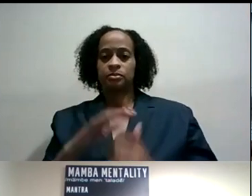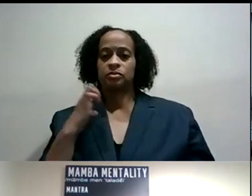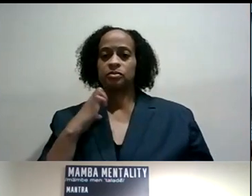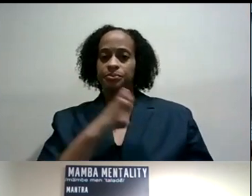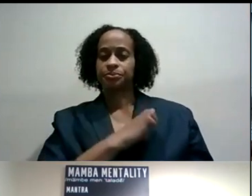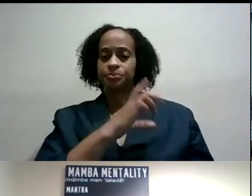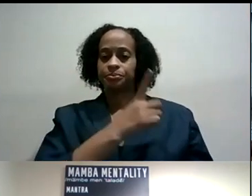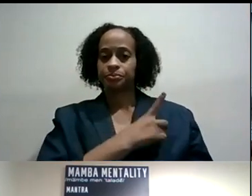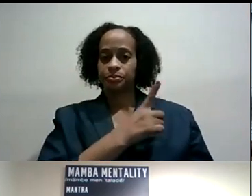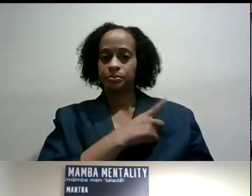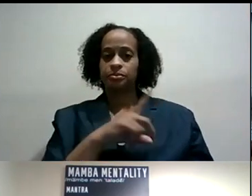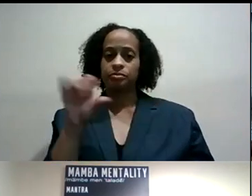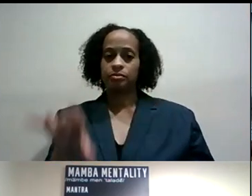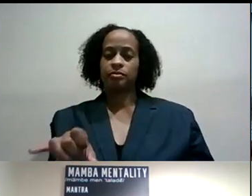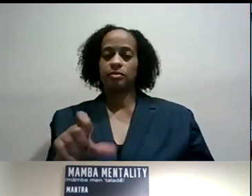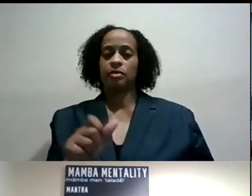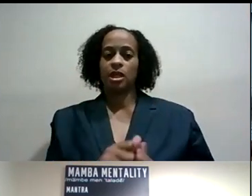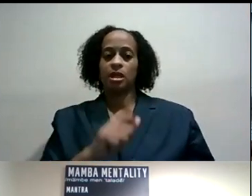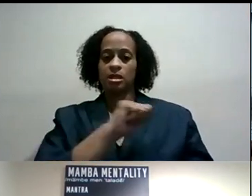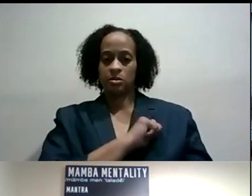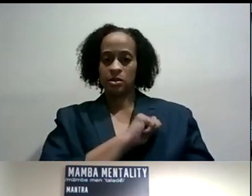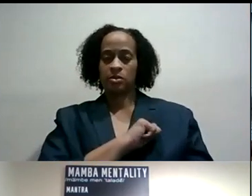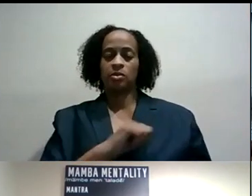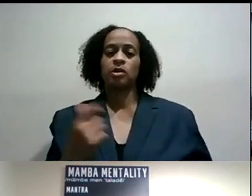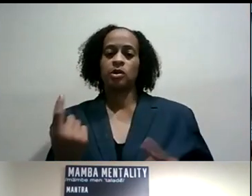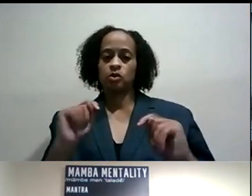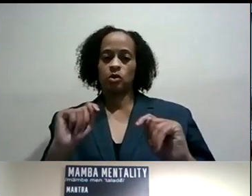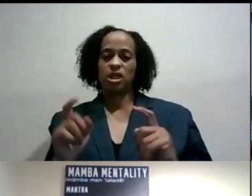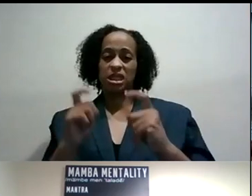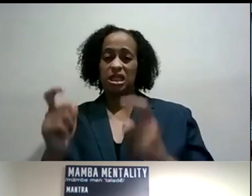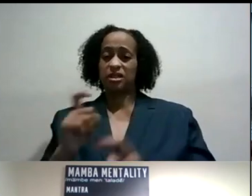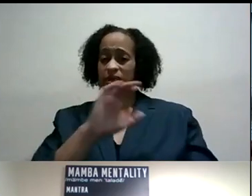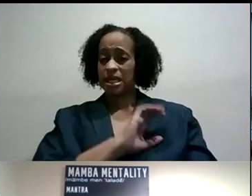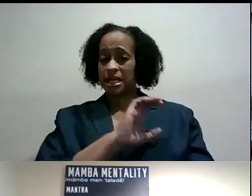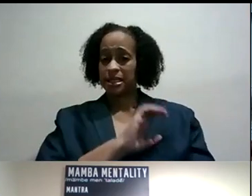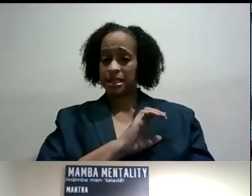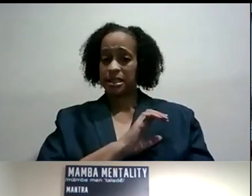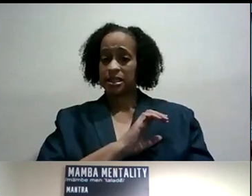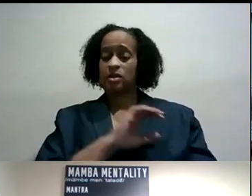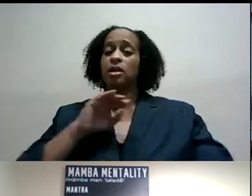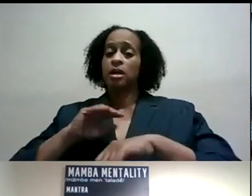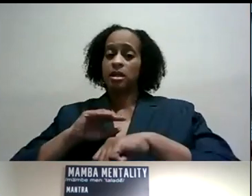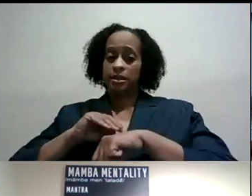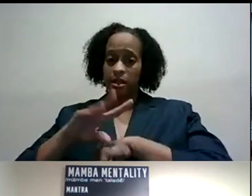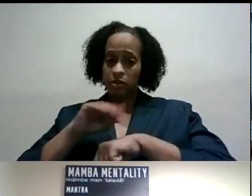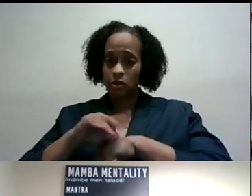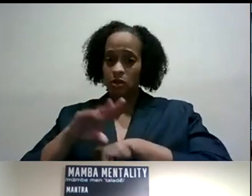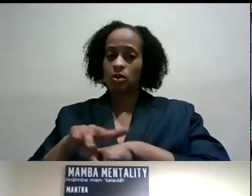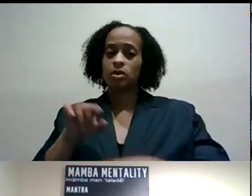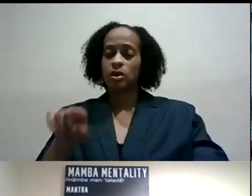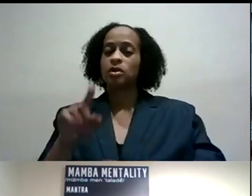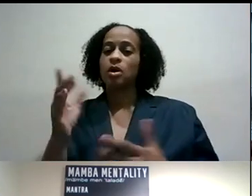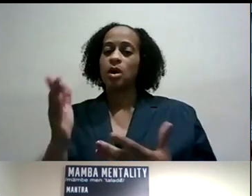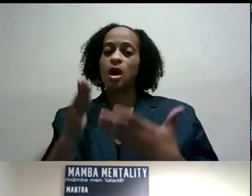That is, Abel was trying to give Cain counseled to offer